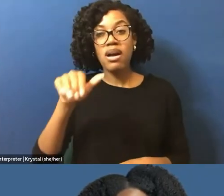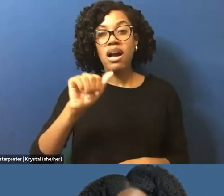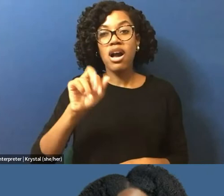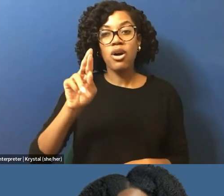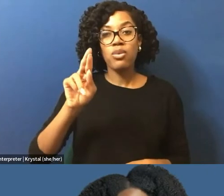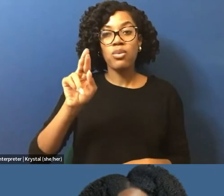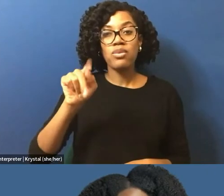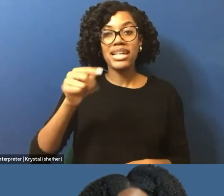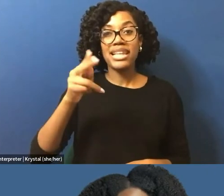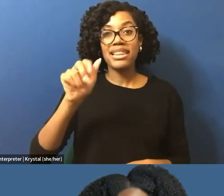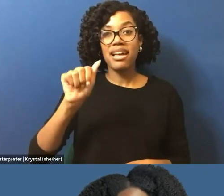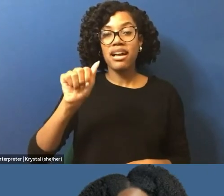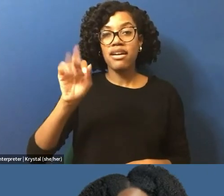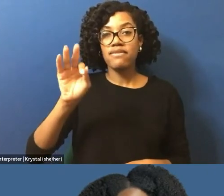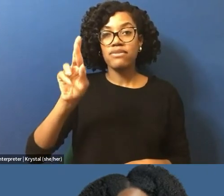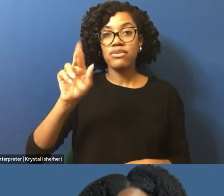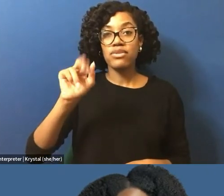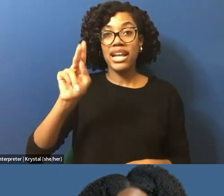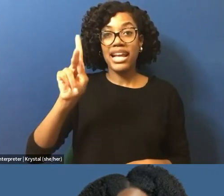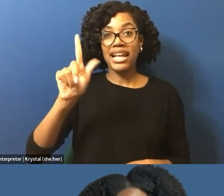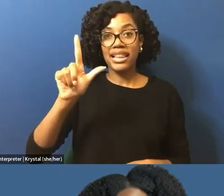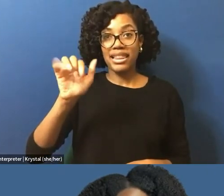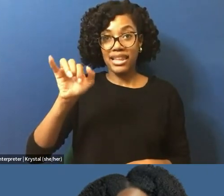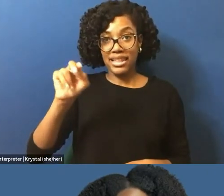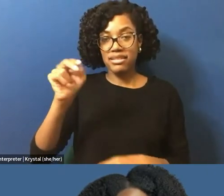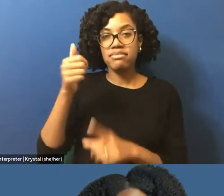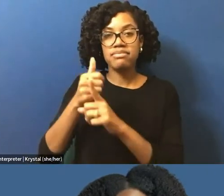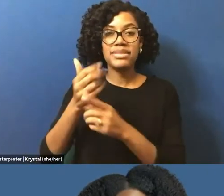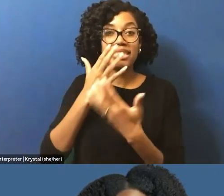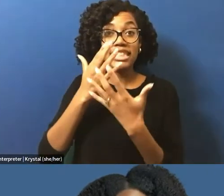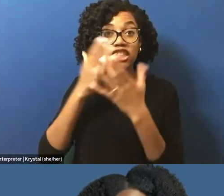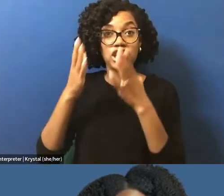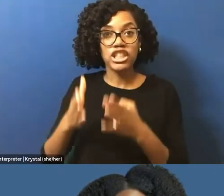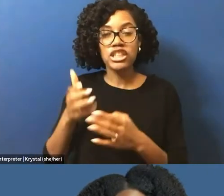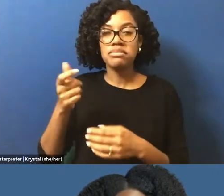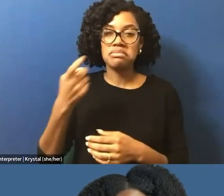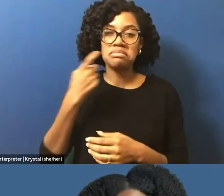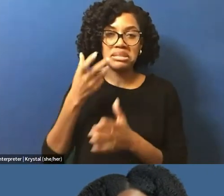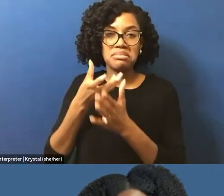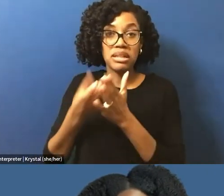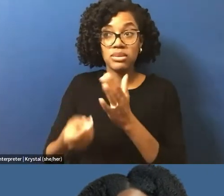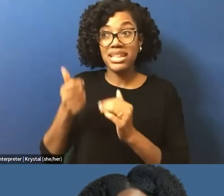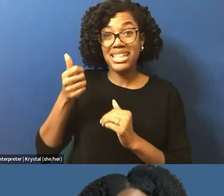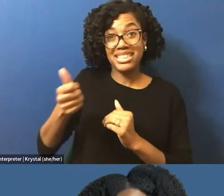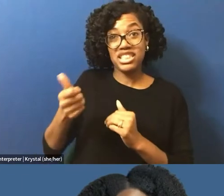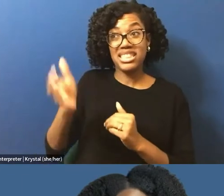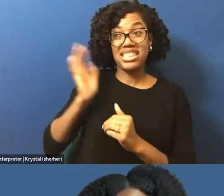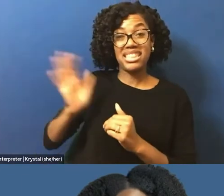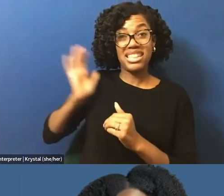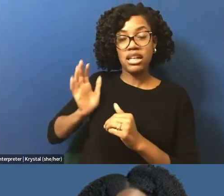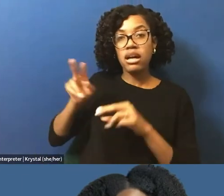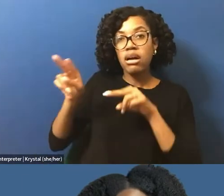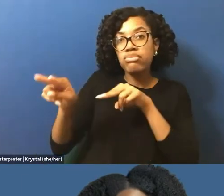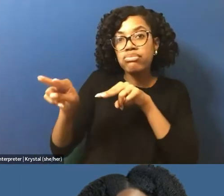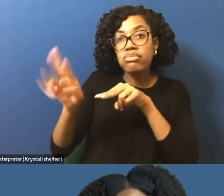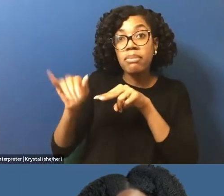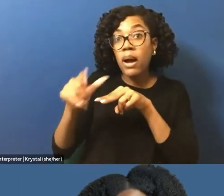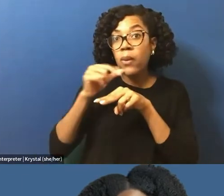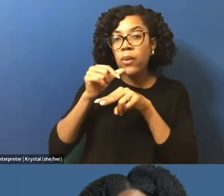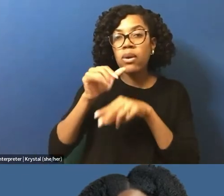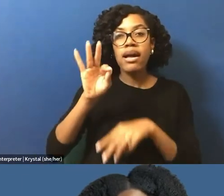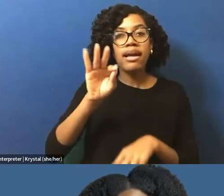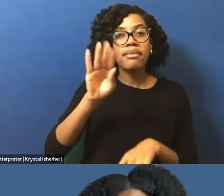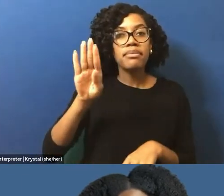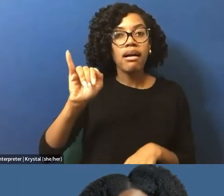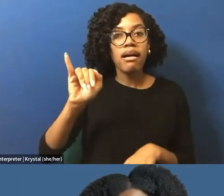by the FBI. And we have a lesson at the Zinn Education Project called Subversive Stories from the Red Scare, written by my